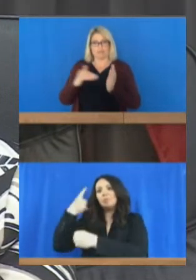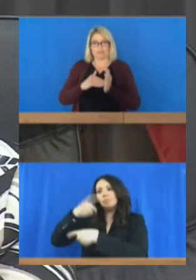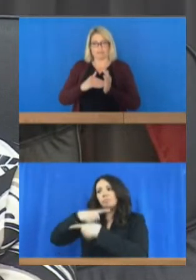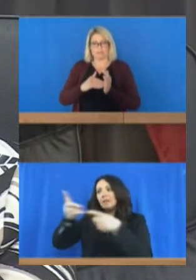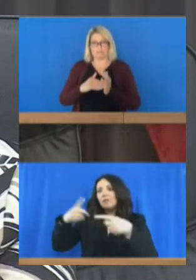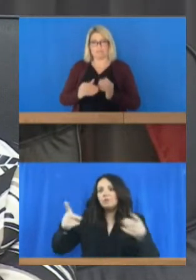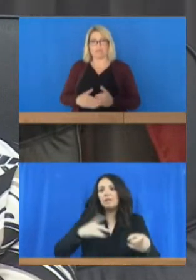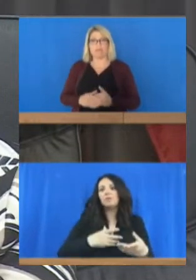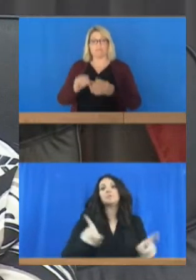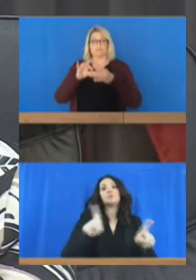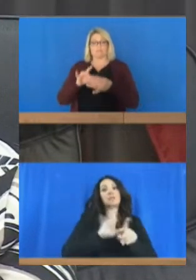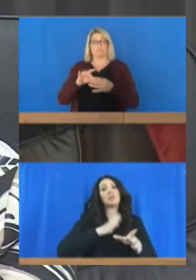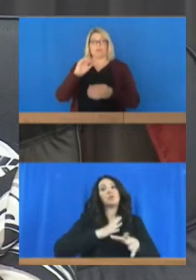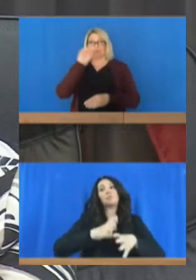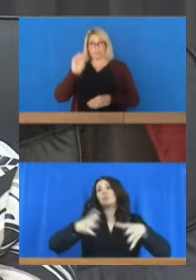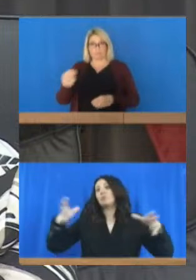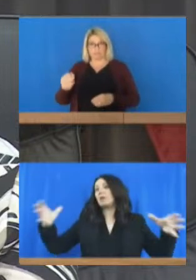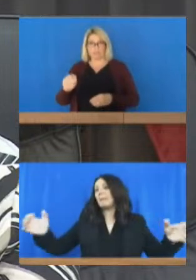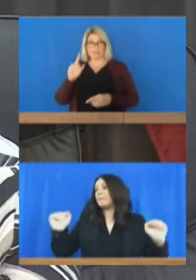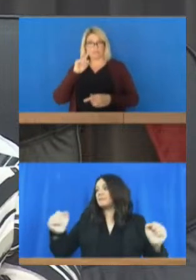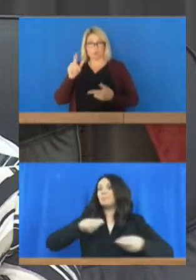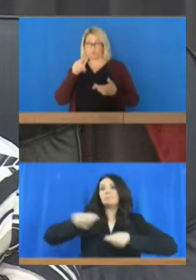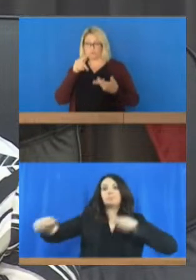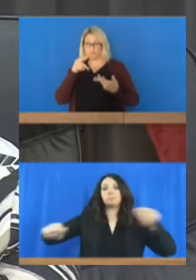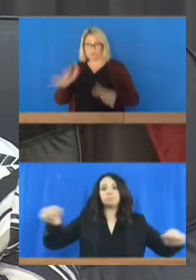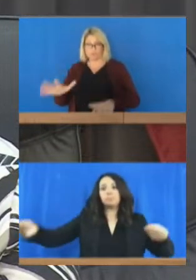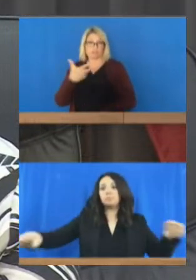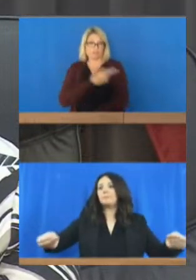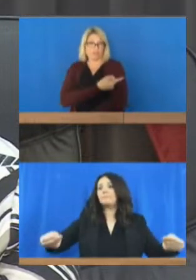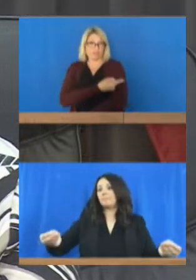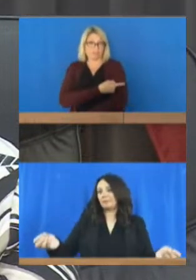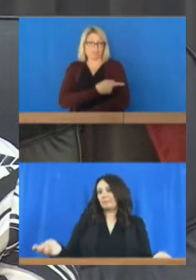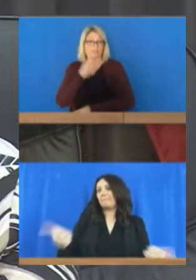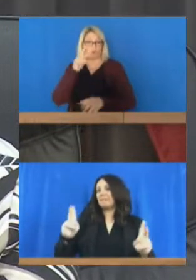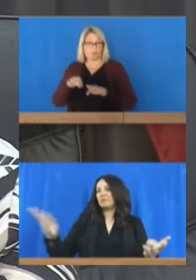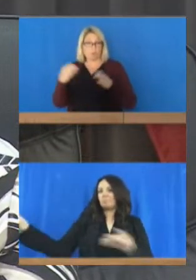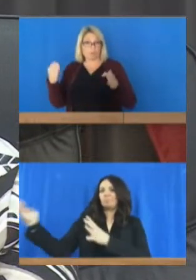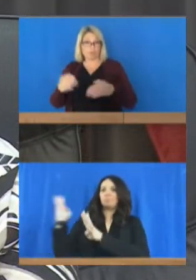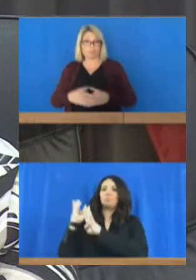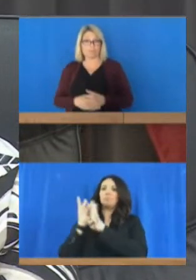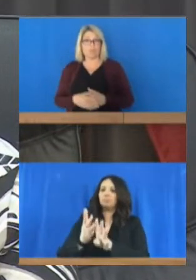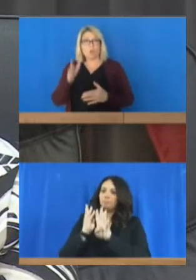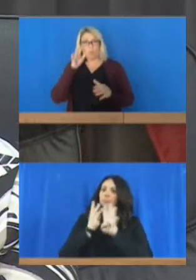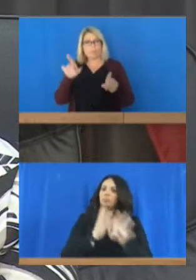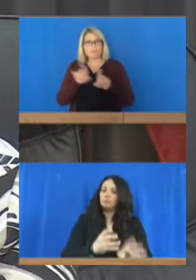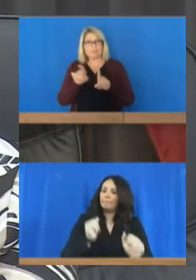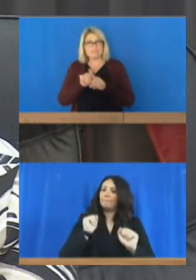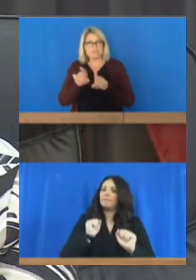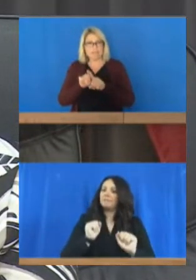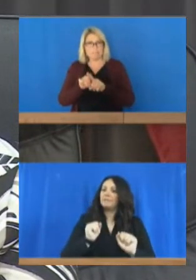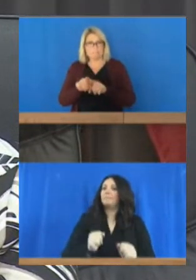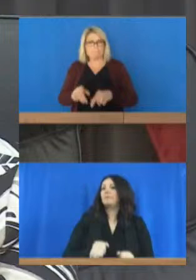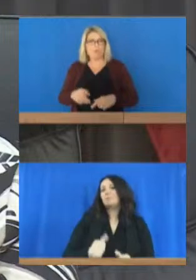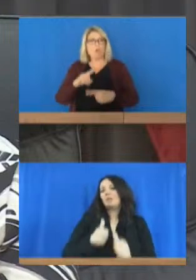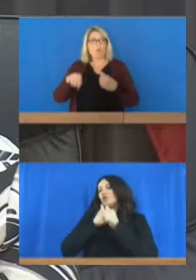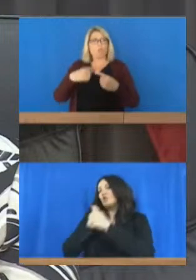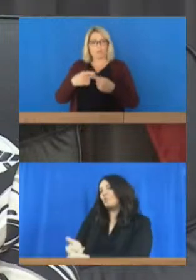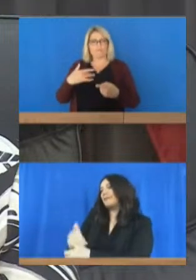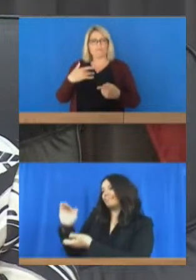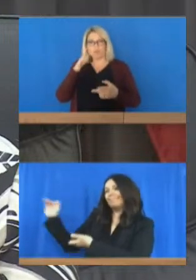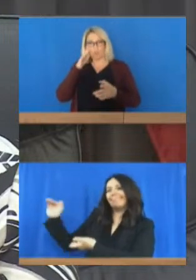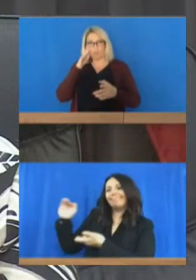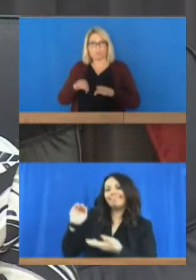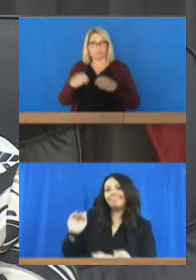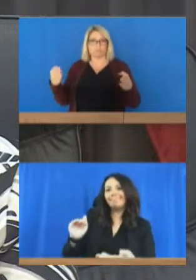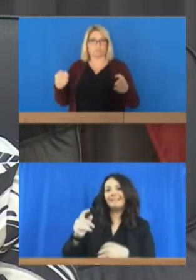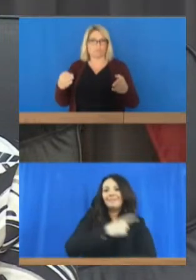the Chief Medical Officers of Health in the country. But we also discuss it with our own internal team of public health experts, as well